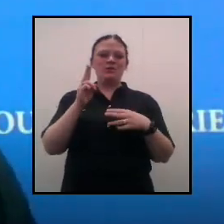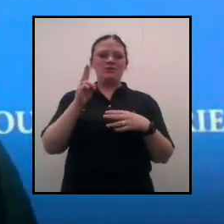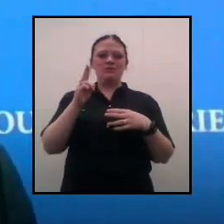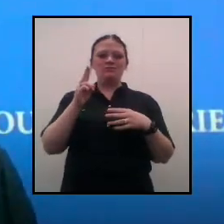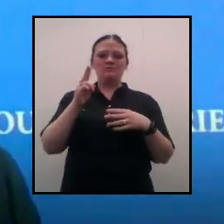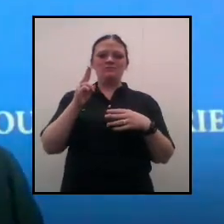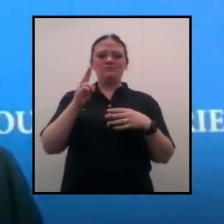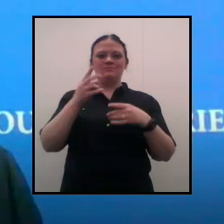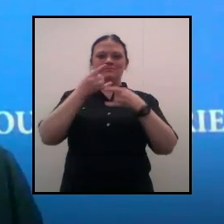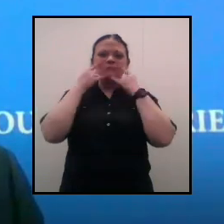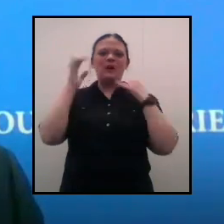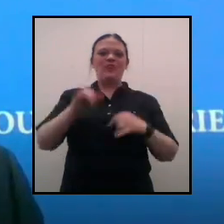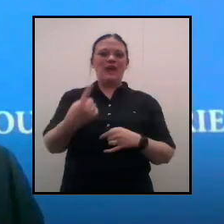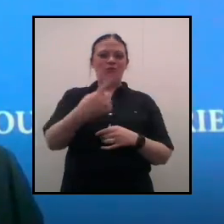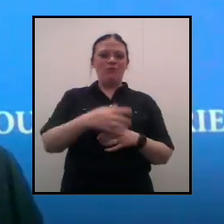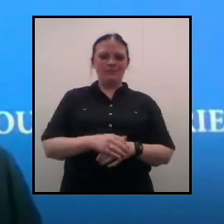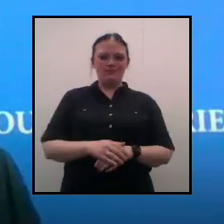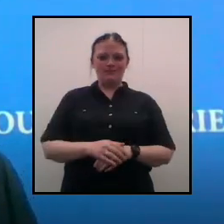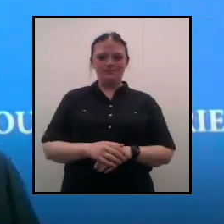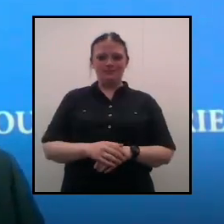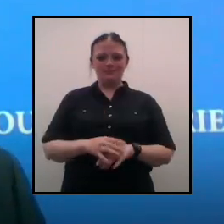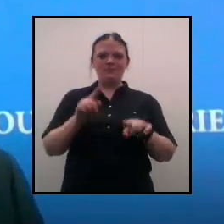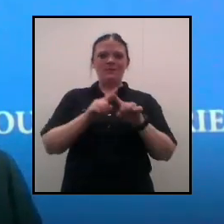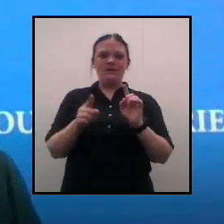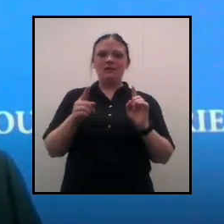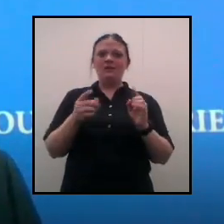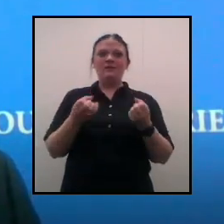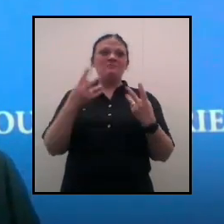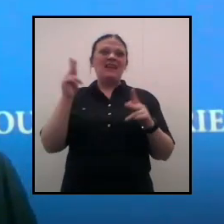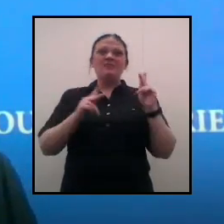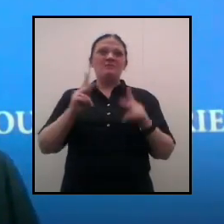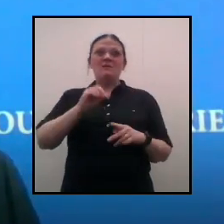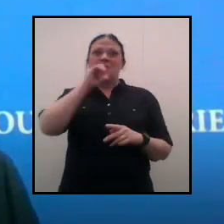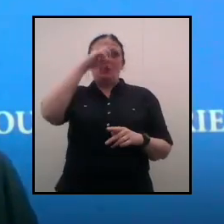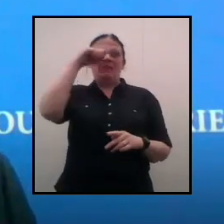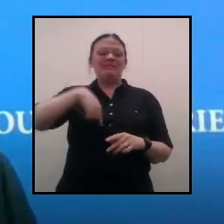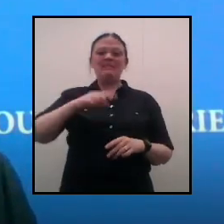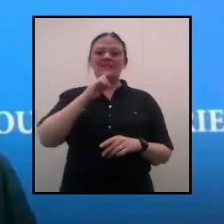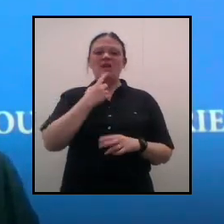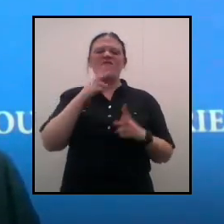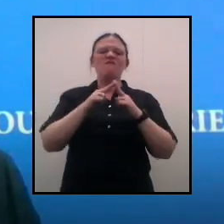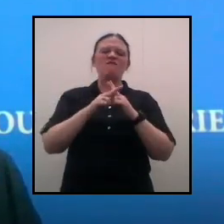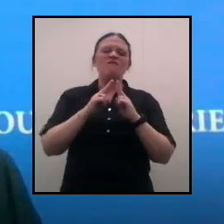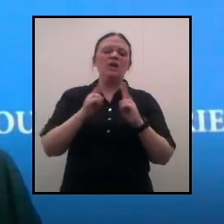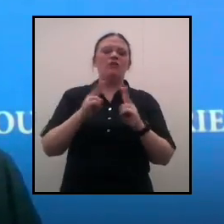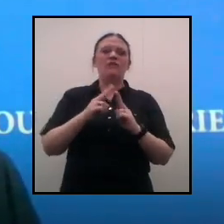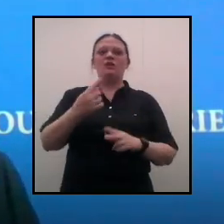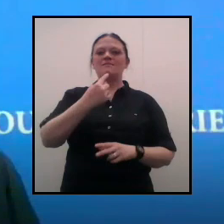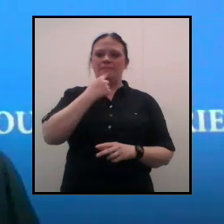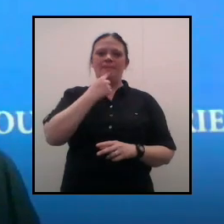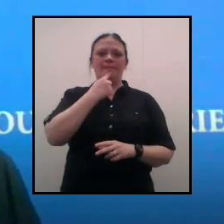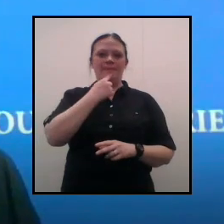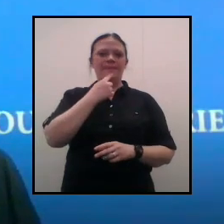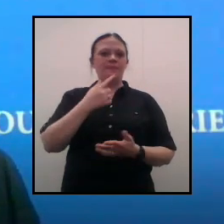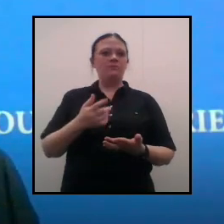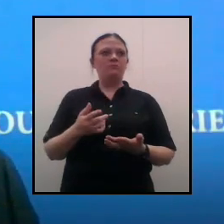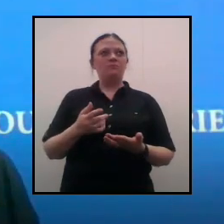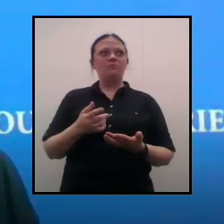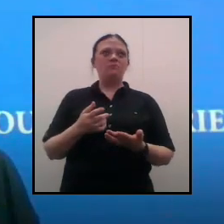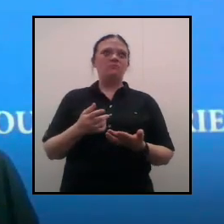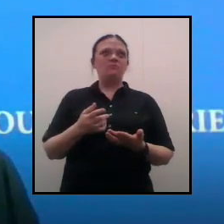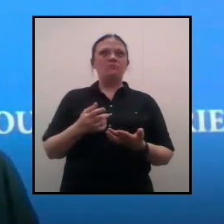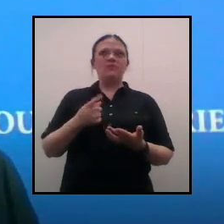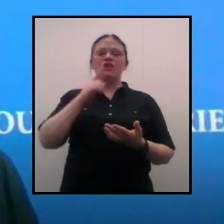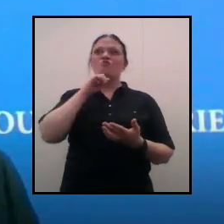But a lot of people aren't taking this seriously, and I'm very, very disappointed to the point where